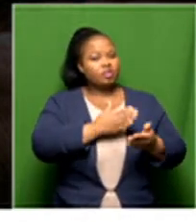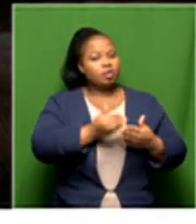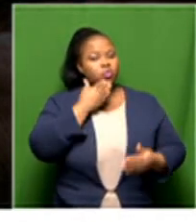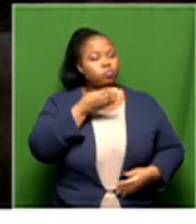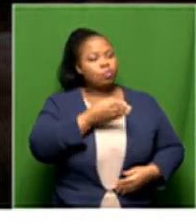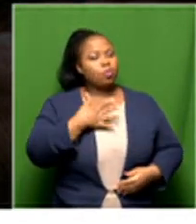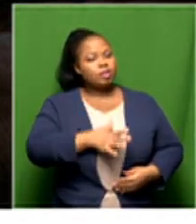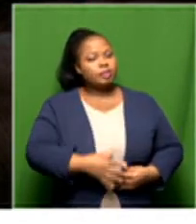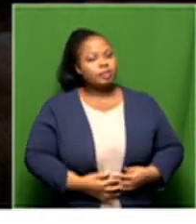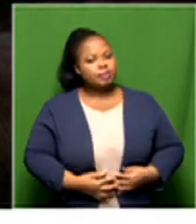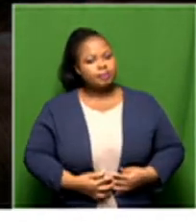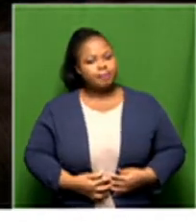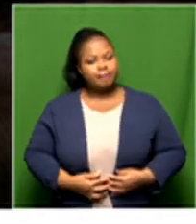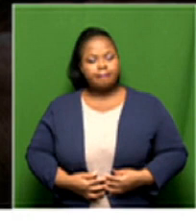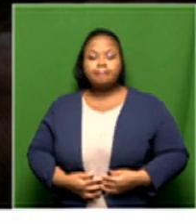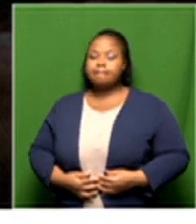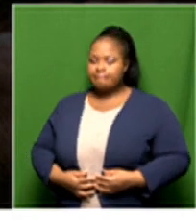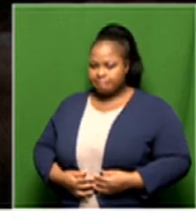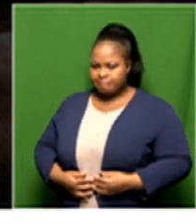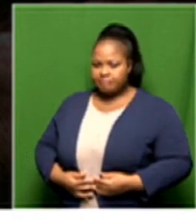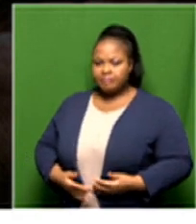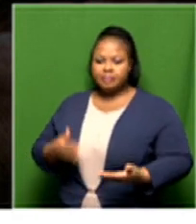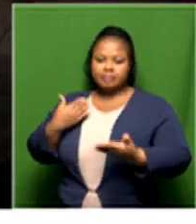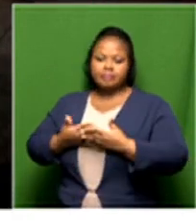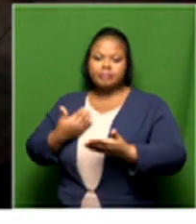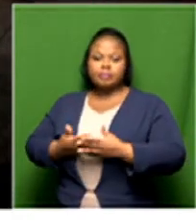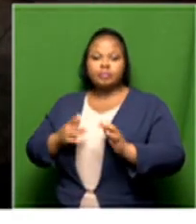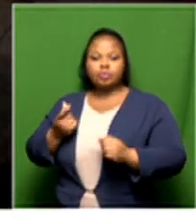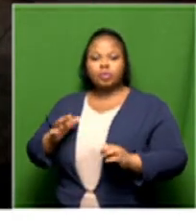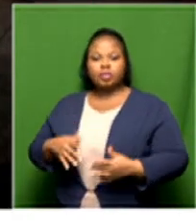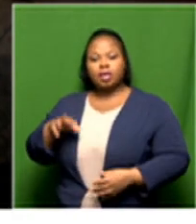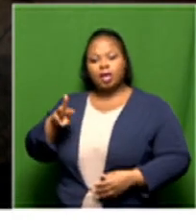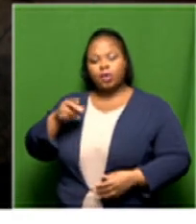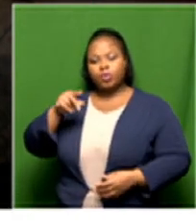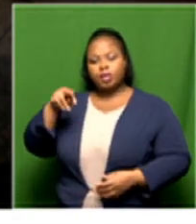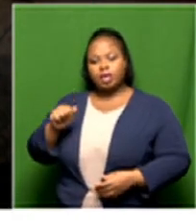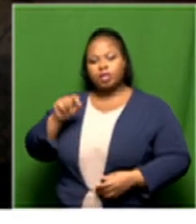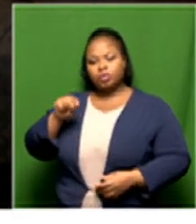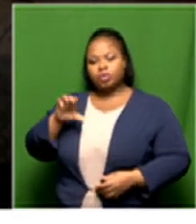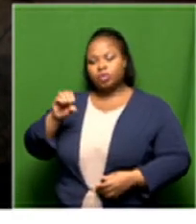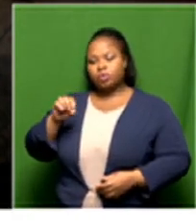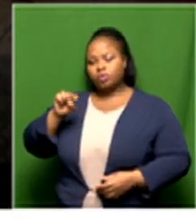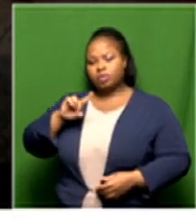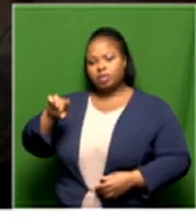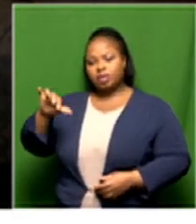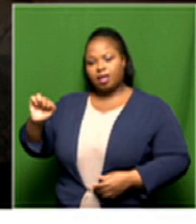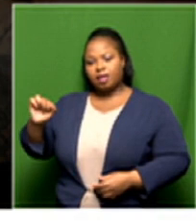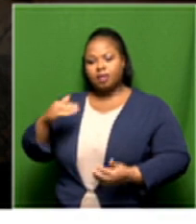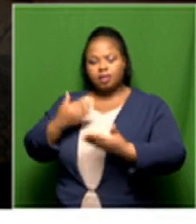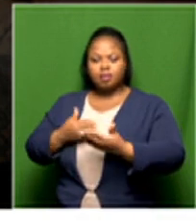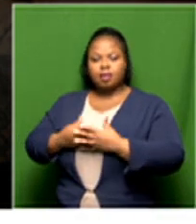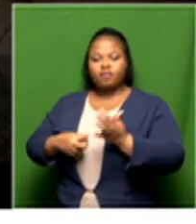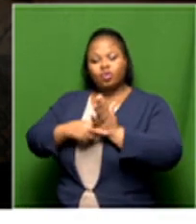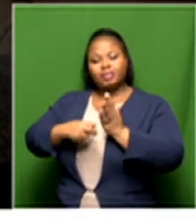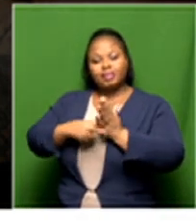show. Sure, so they can quite simply go into howler.co.za and get their tickets from there. You can